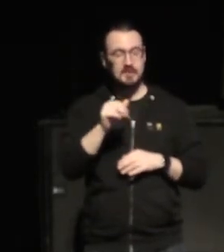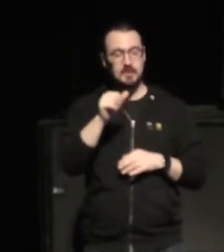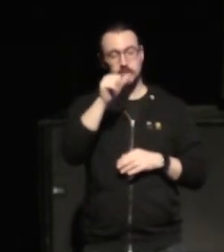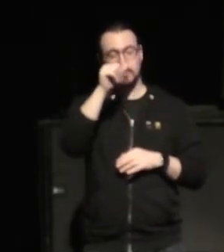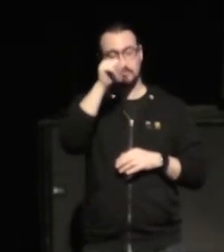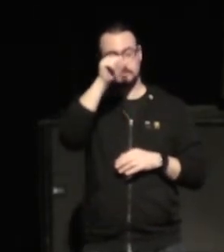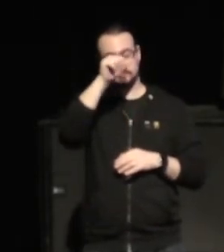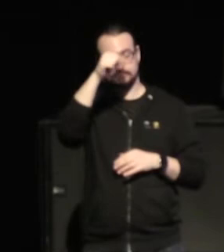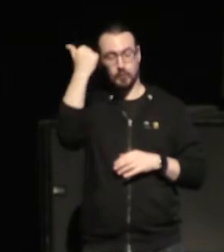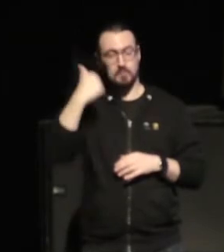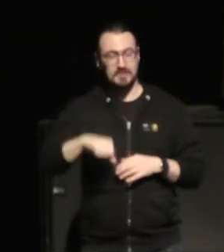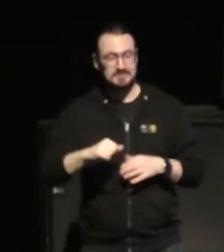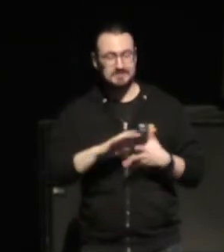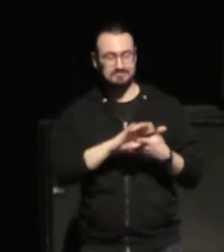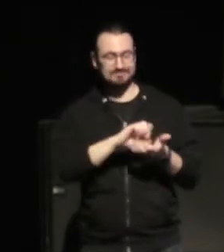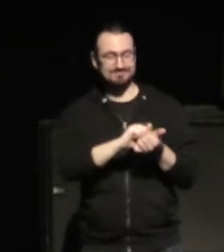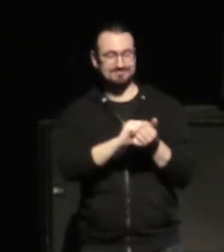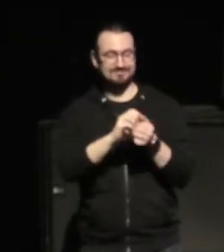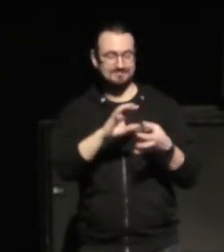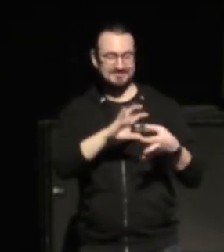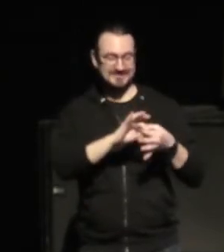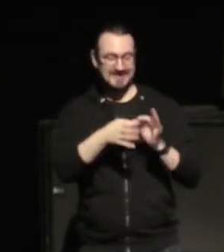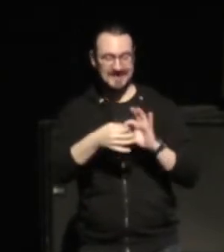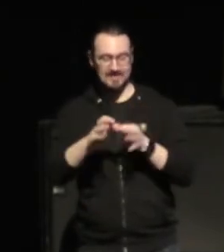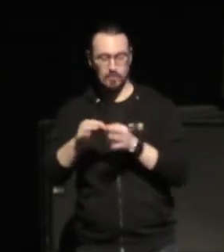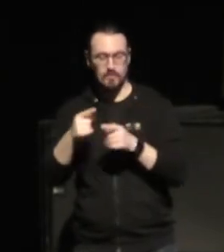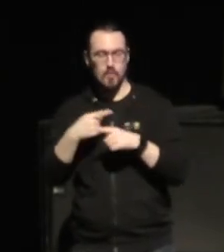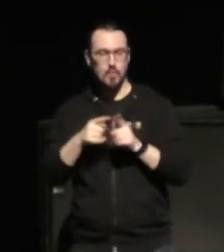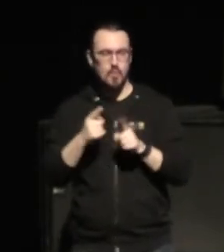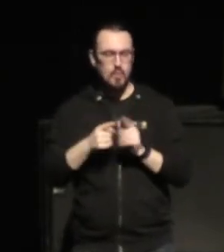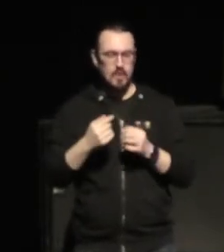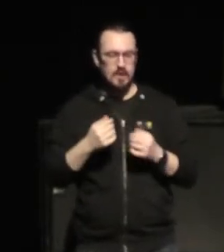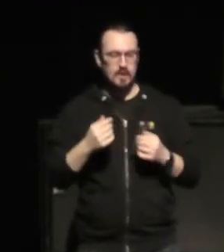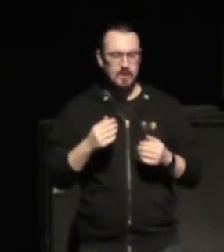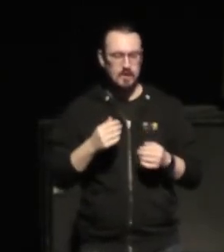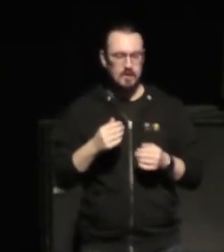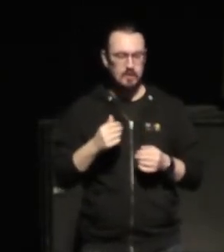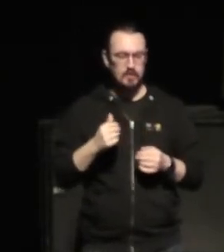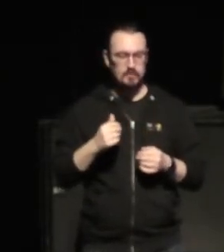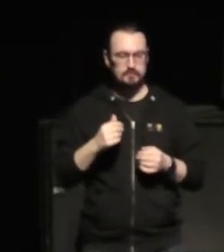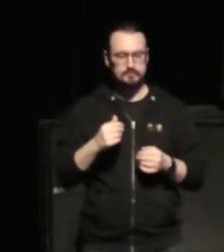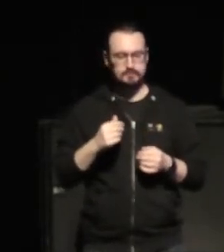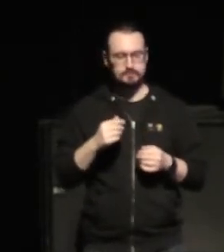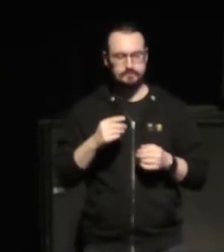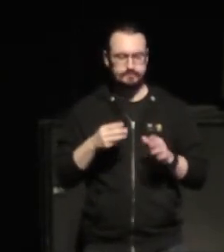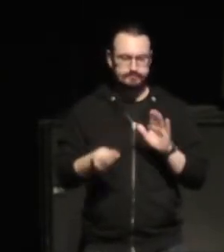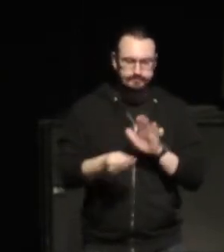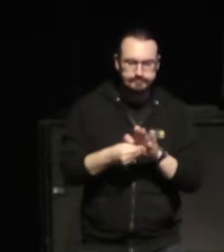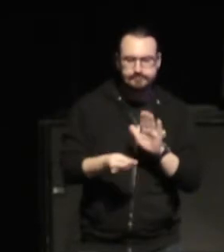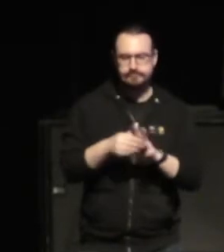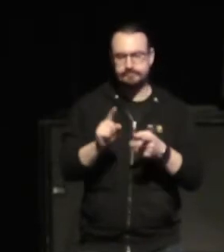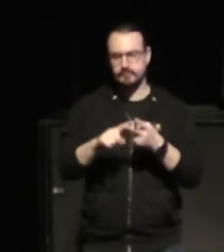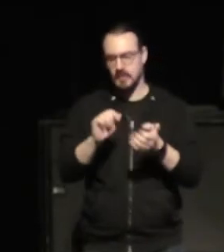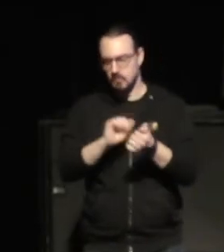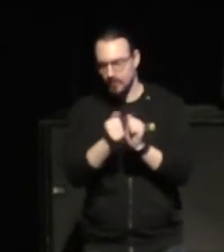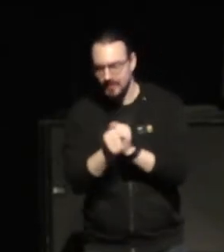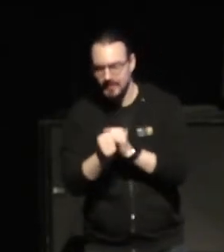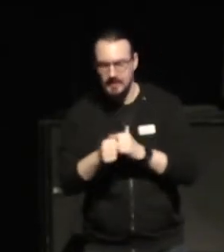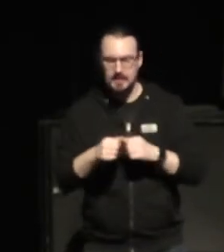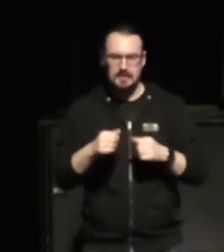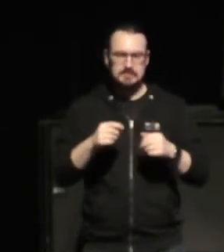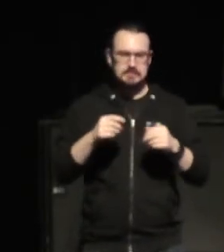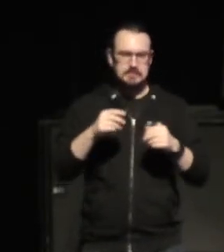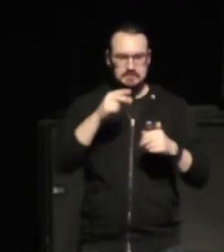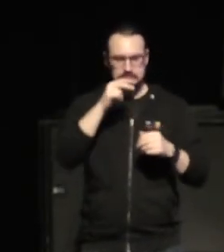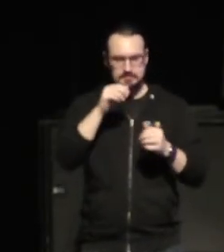and complicated chains of different dependency, different fundings, political initiatives,